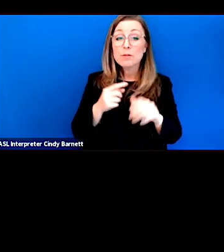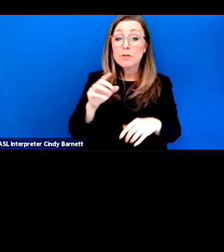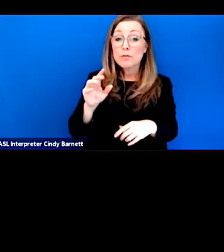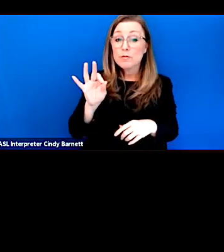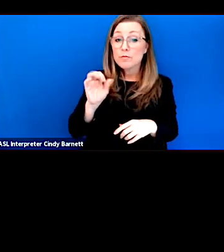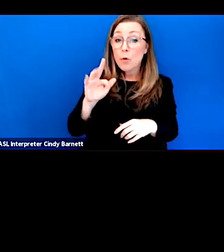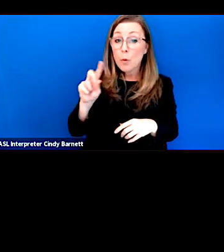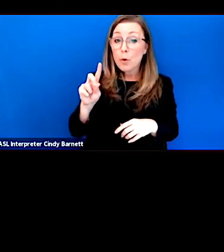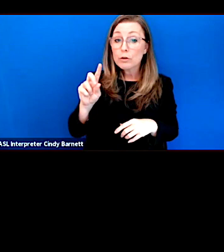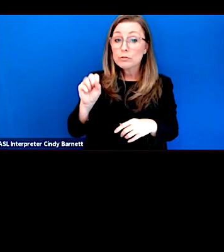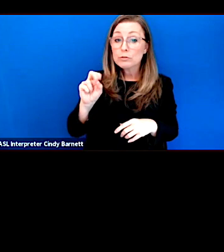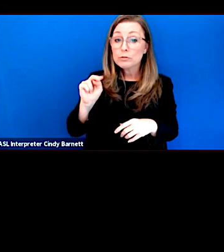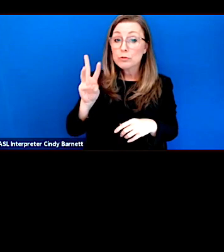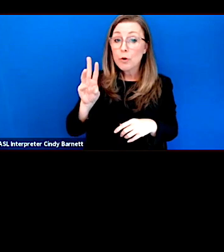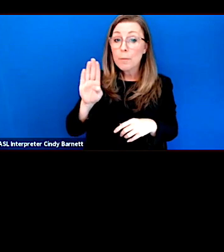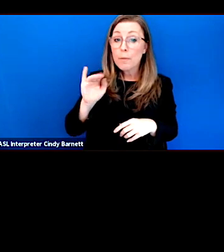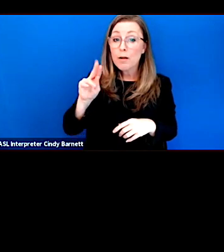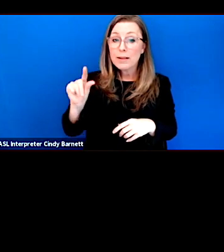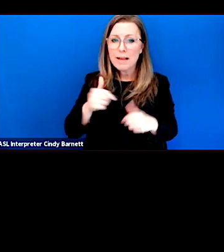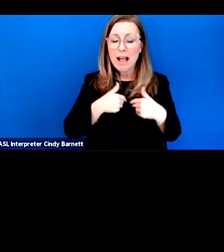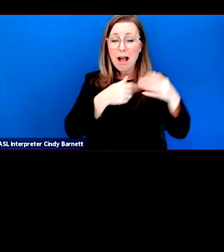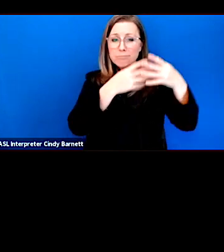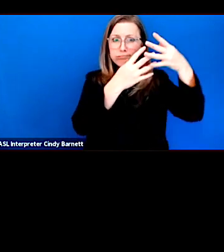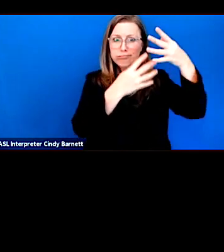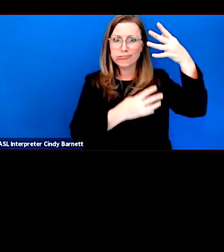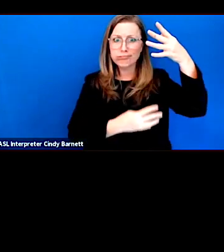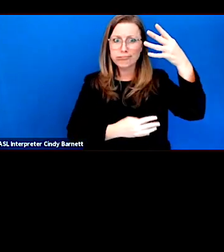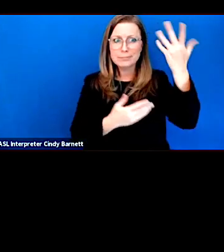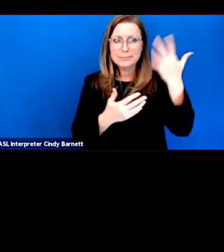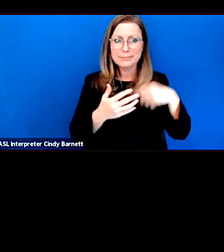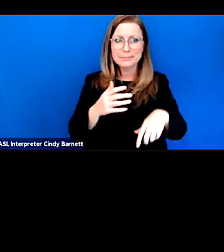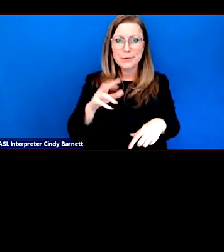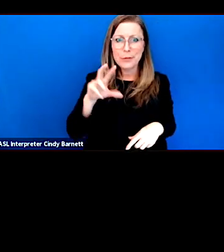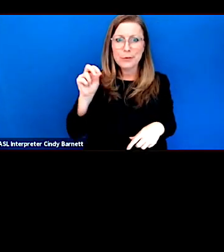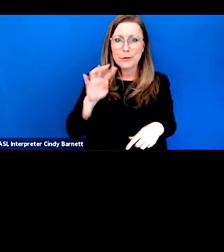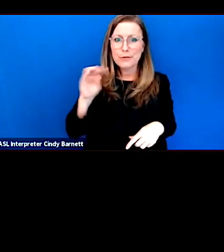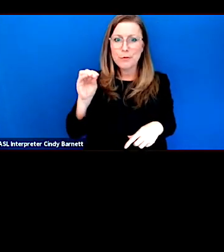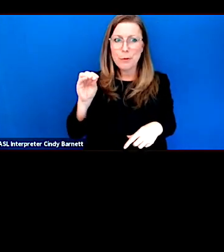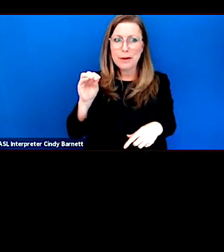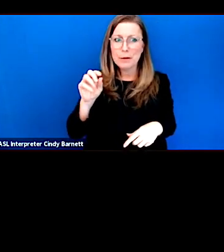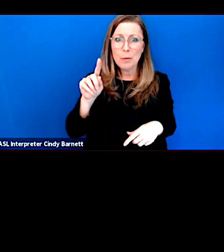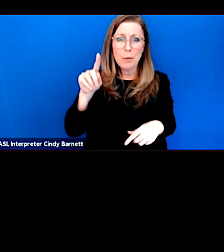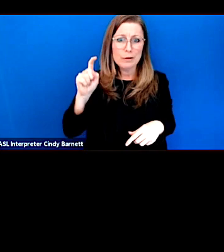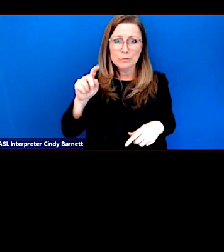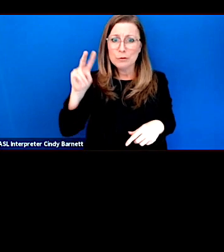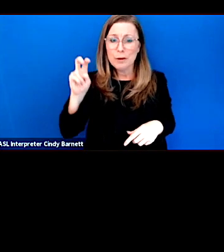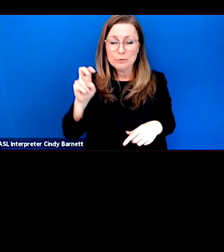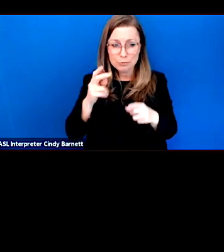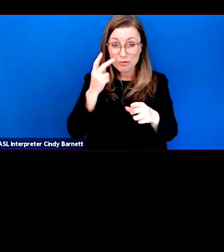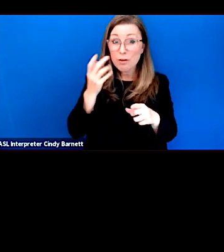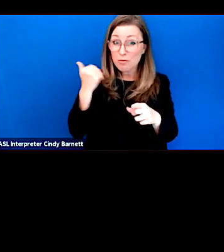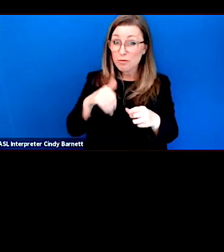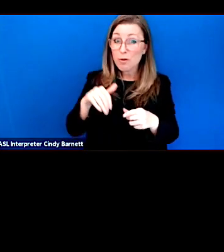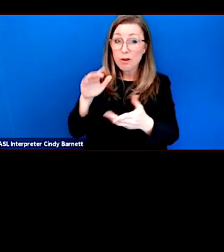you saw that when Nuria did the search string, that it came up with 17,000, but it first started at 23,000 without